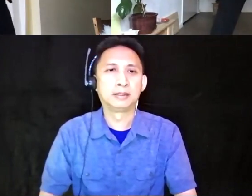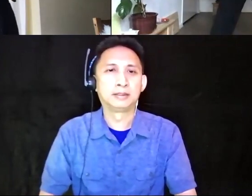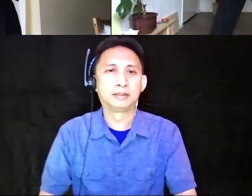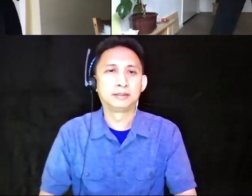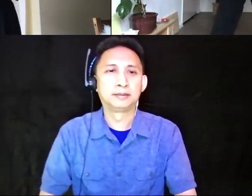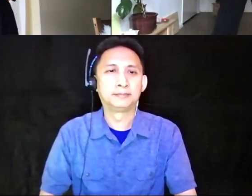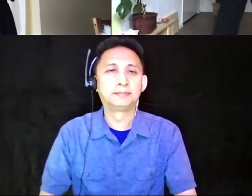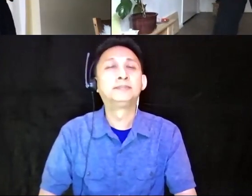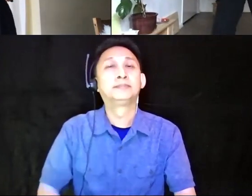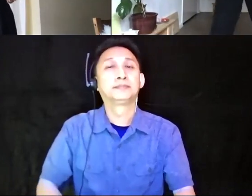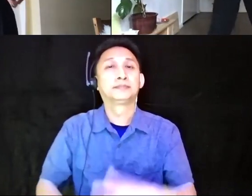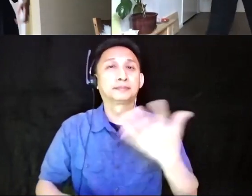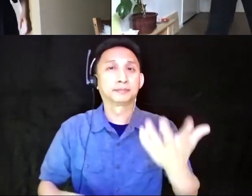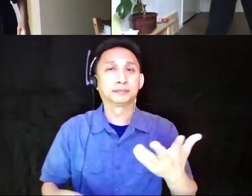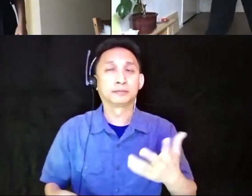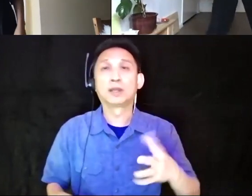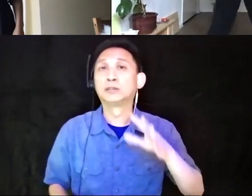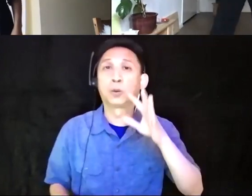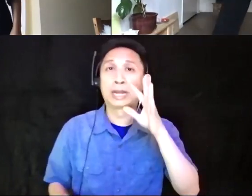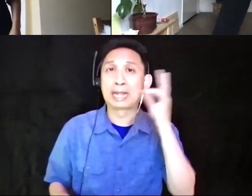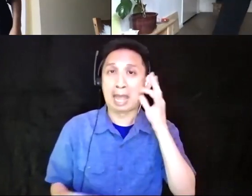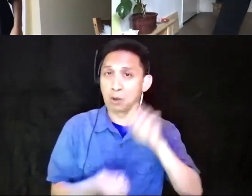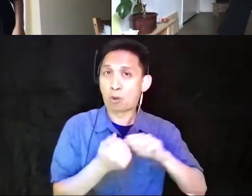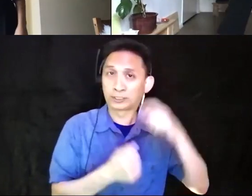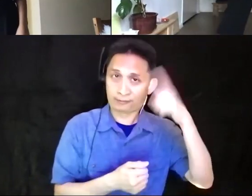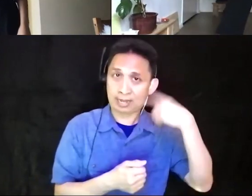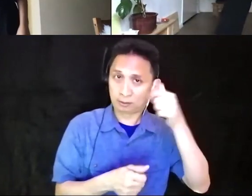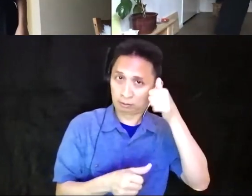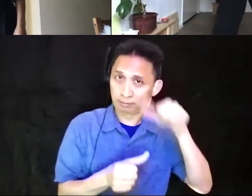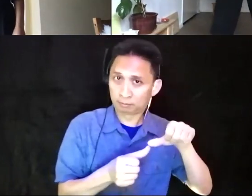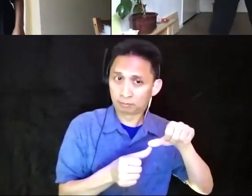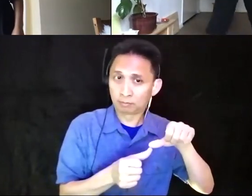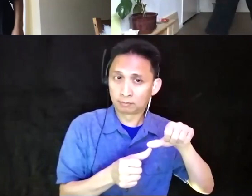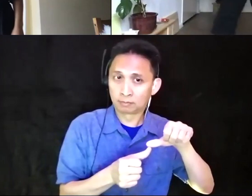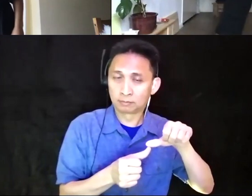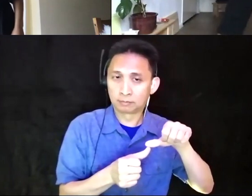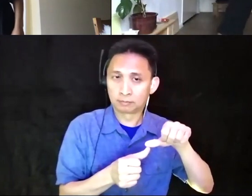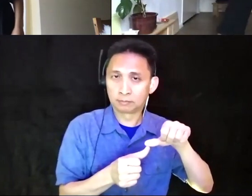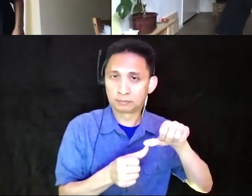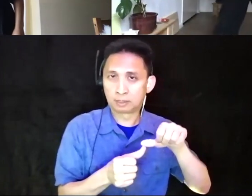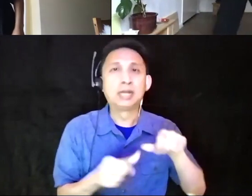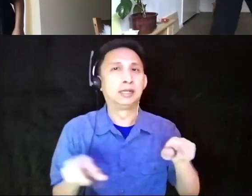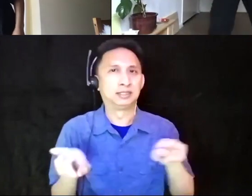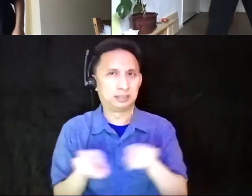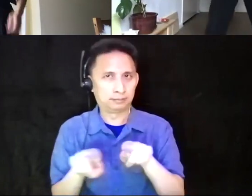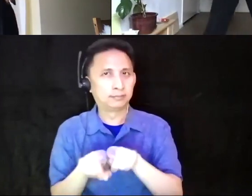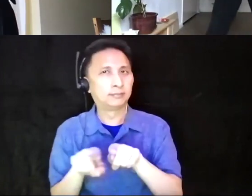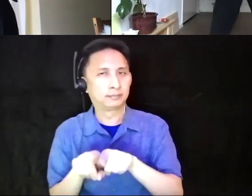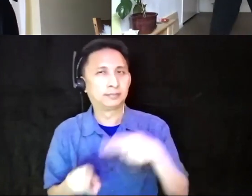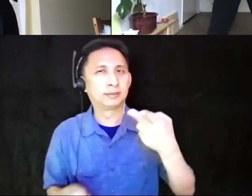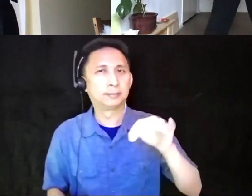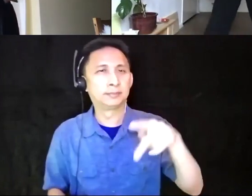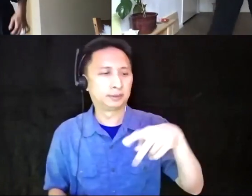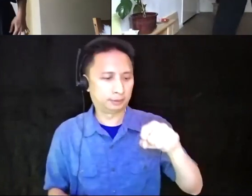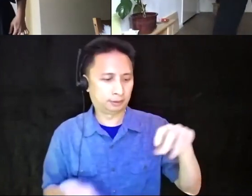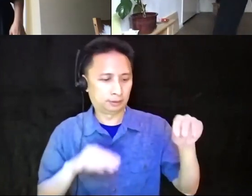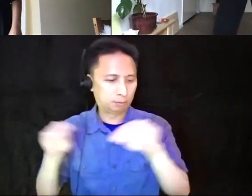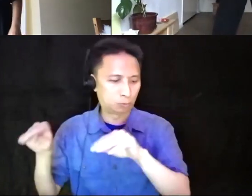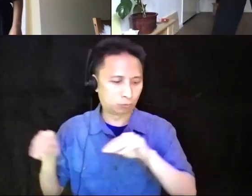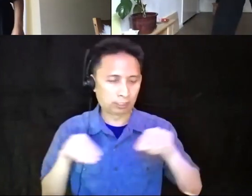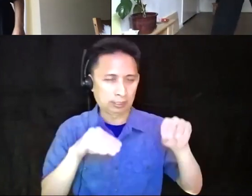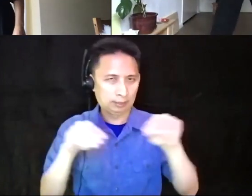So just as cat washing its face is the hips, moving the